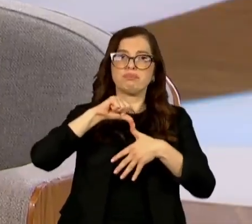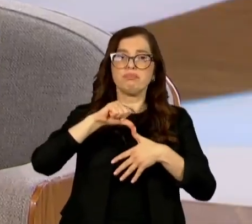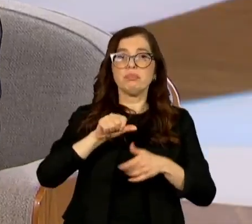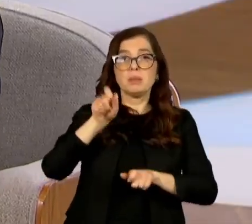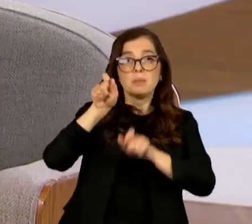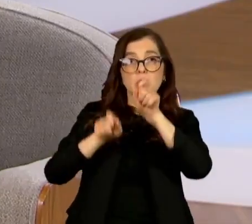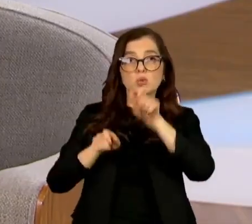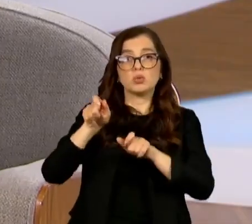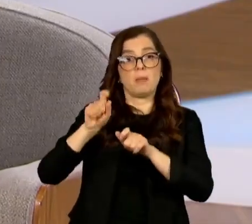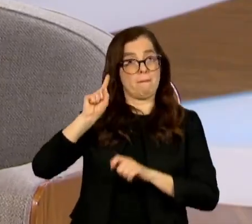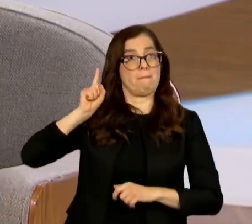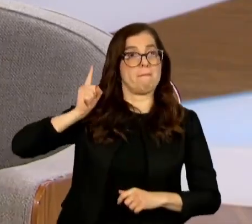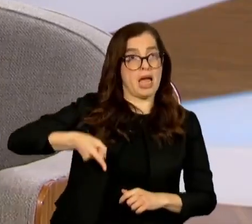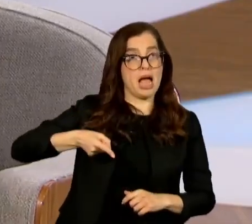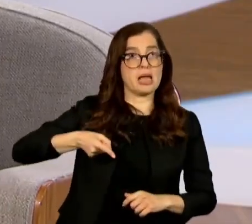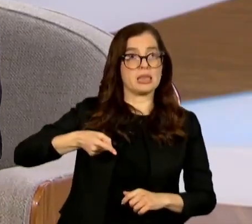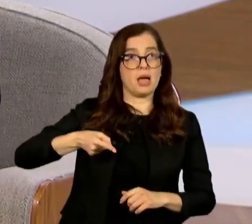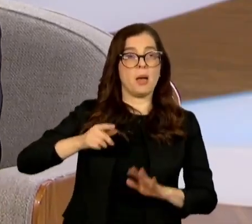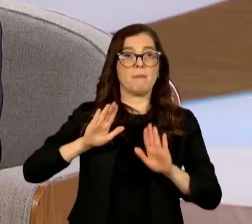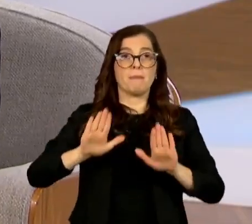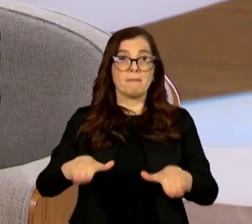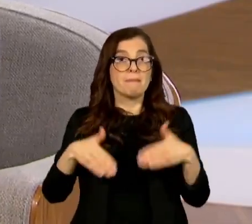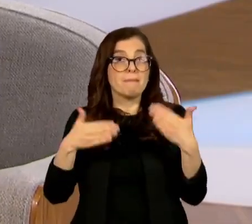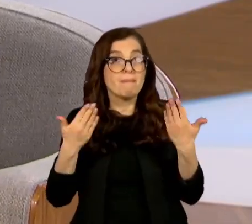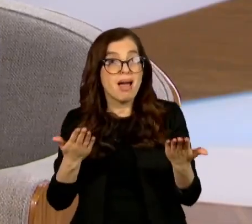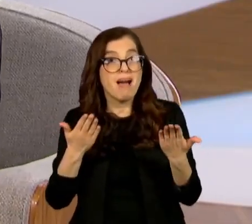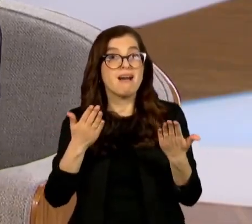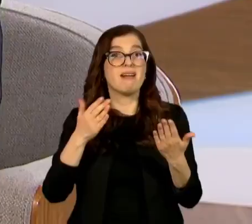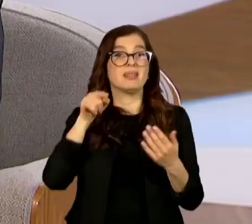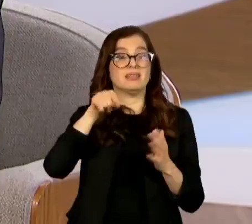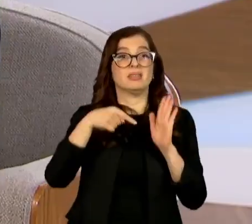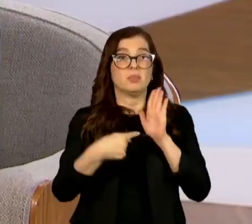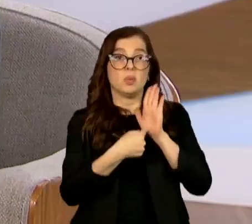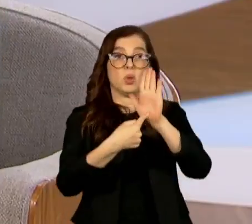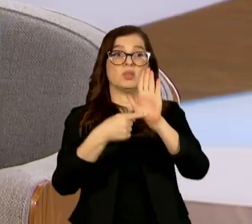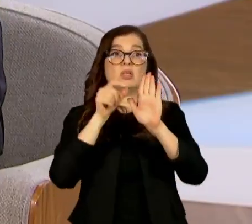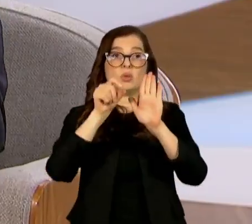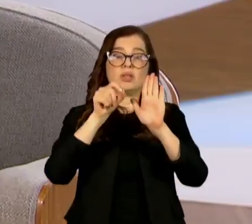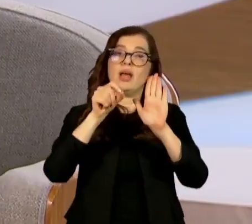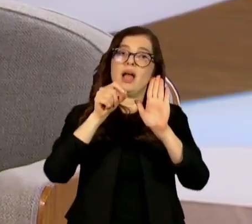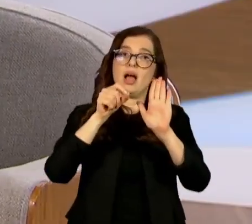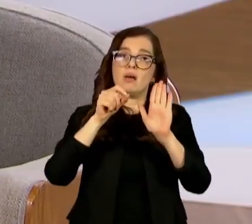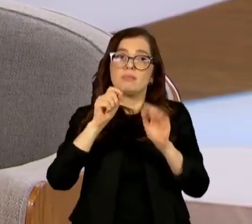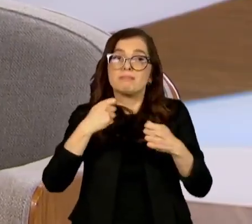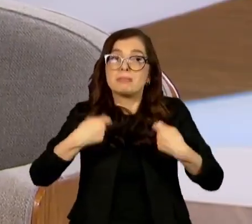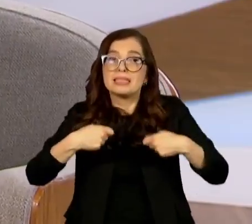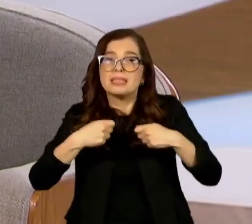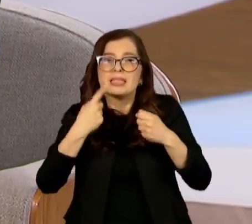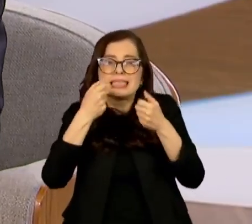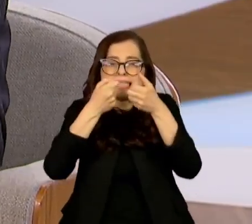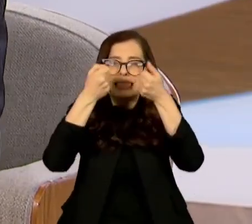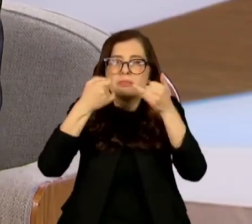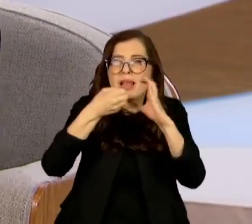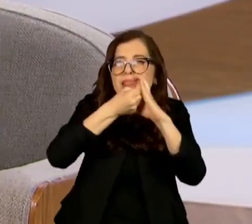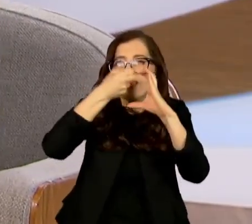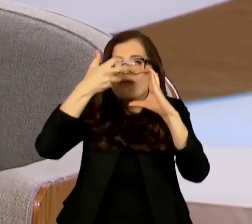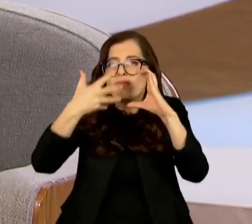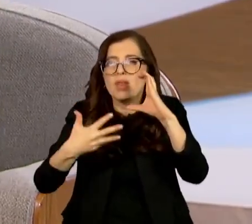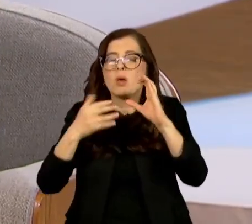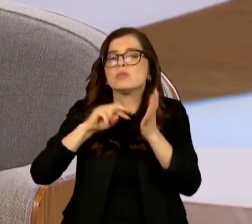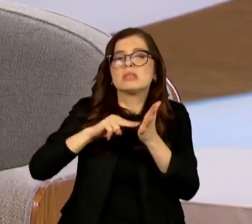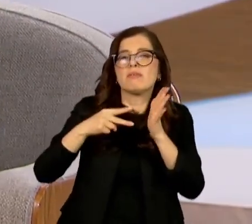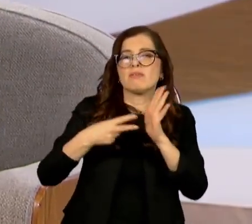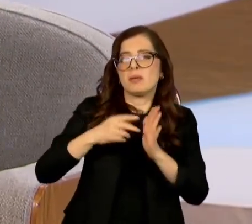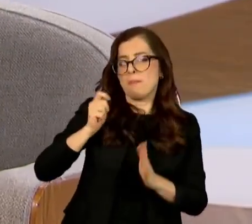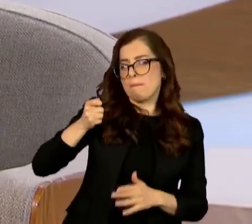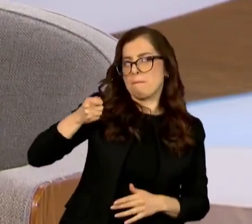in charge. So the fact that he's deploying the military in Los Angeles doesn't necessarily depart from the definition of competitive